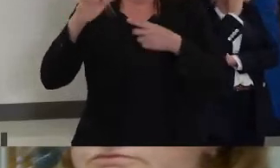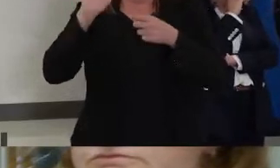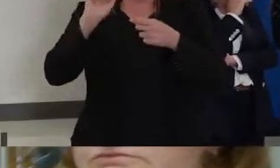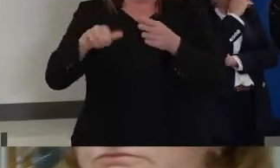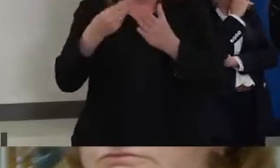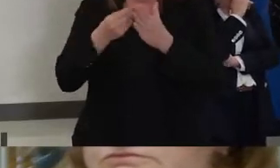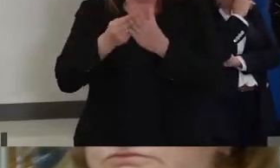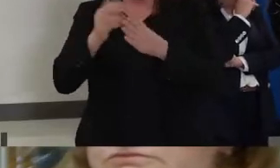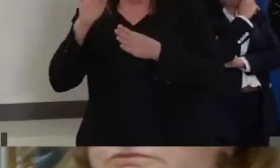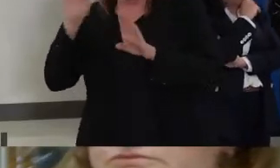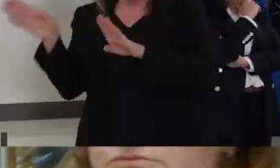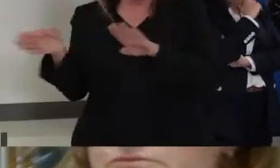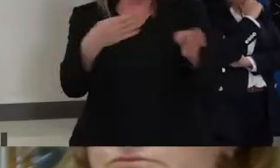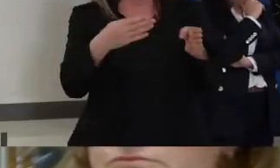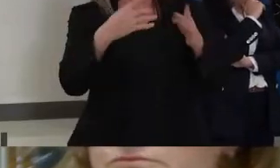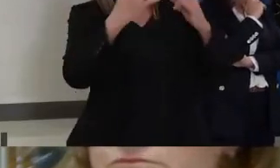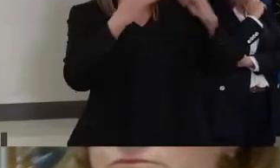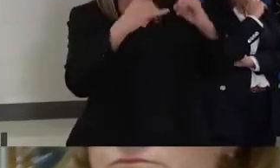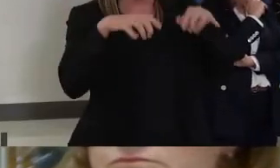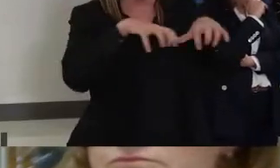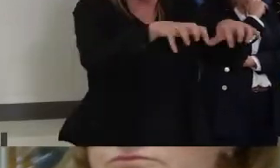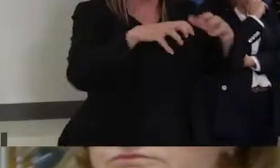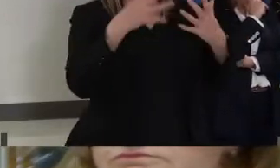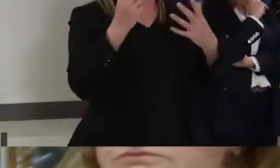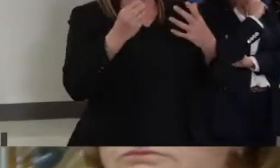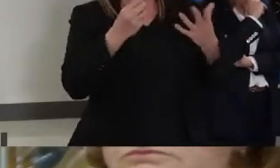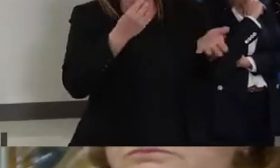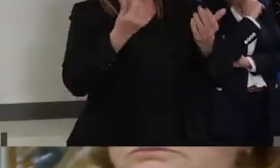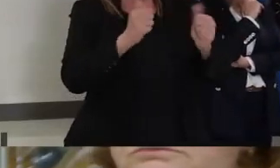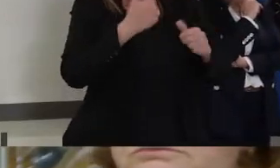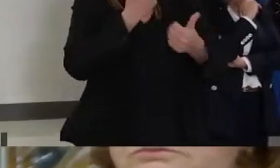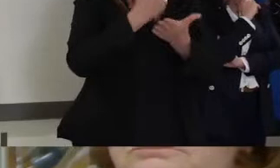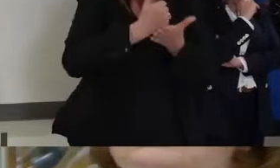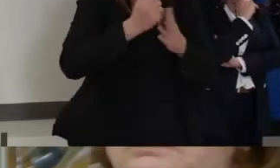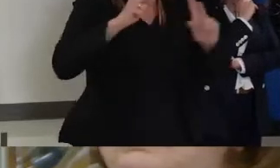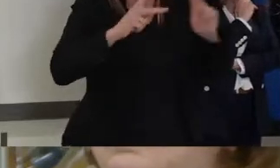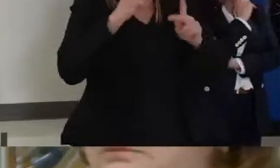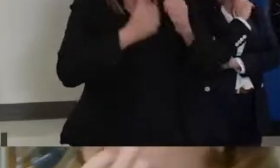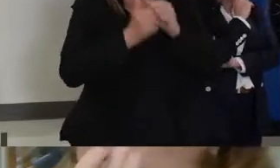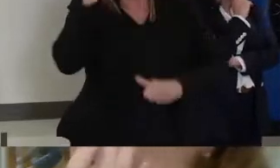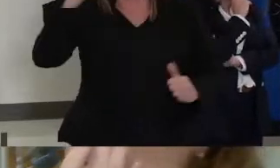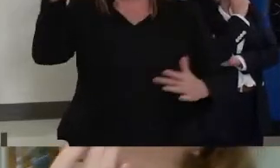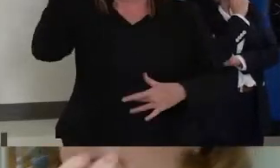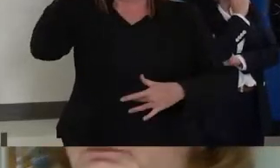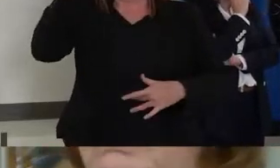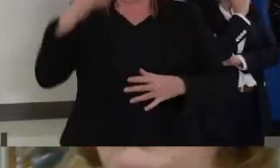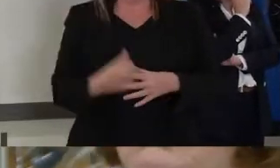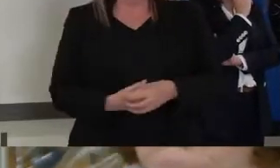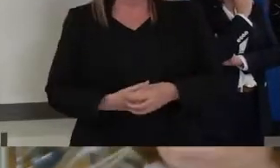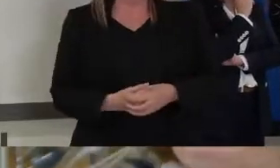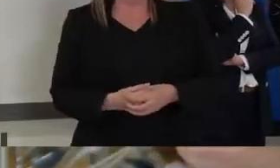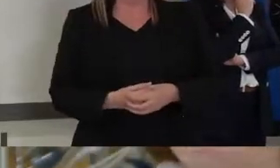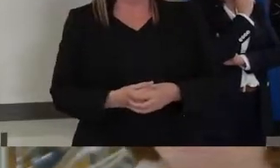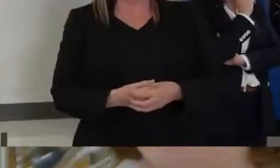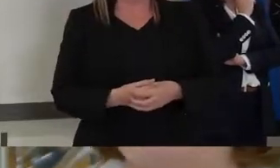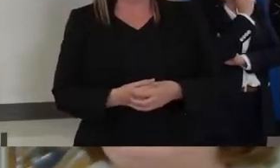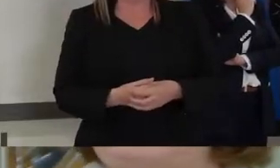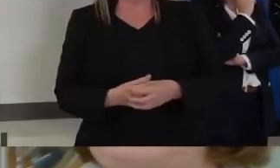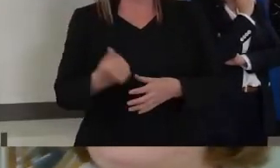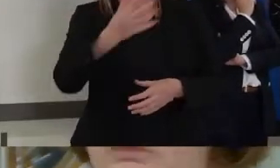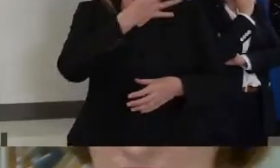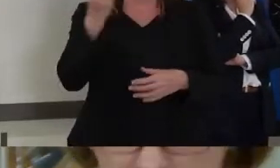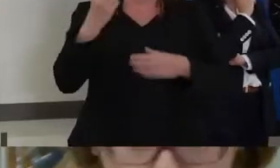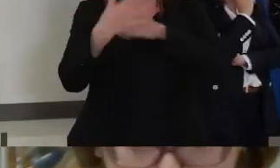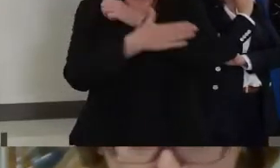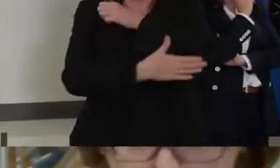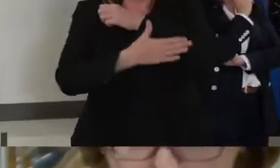tent encampments and get people off the streets who are the sickest of the sick. And the